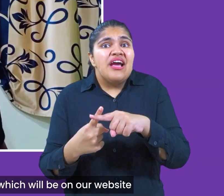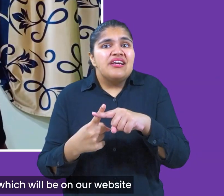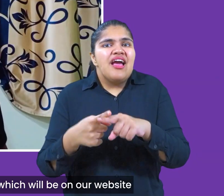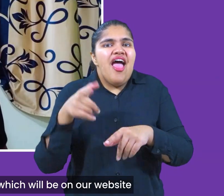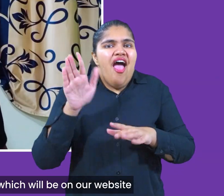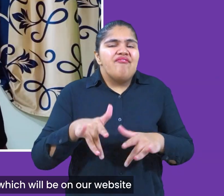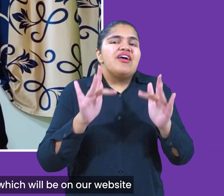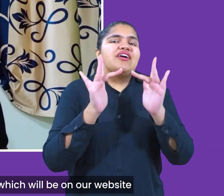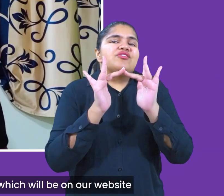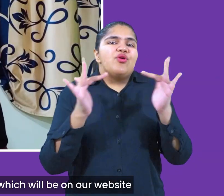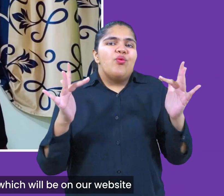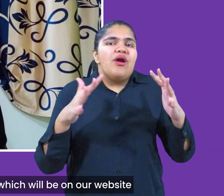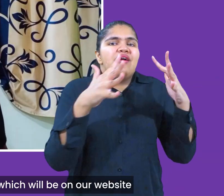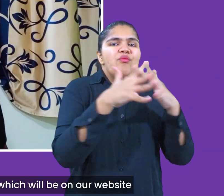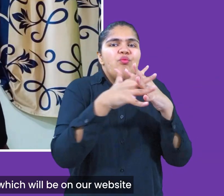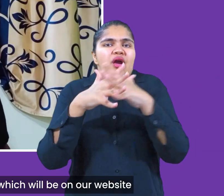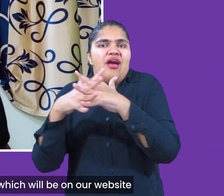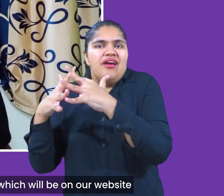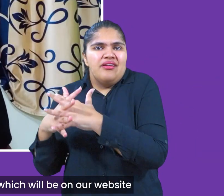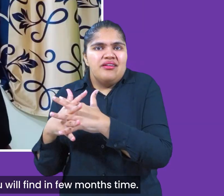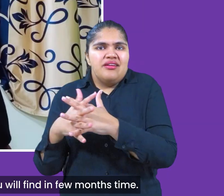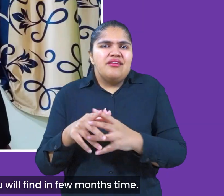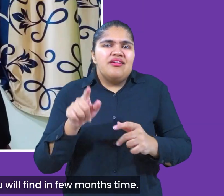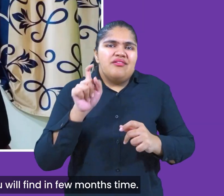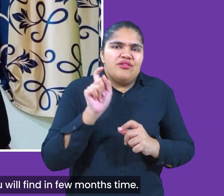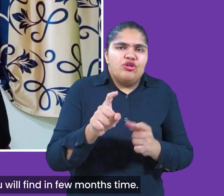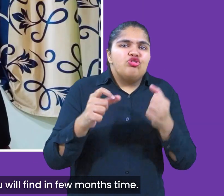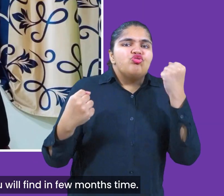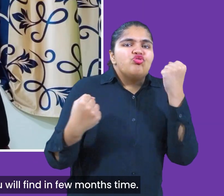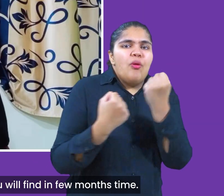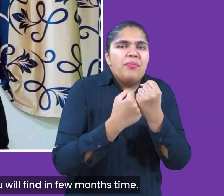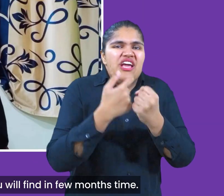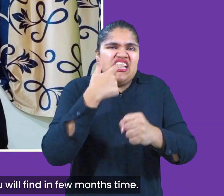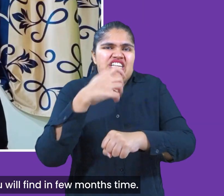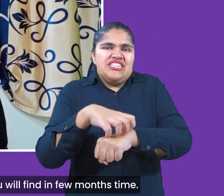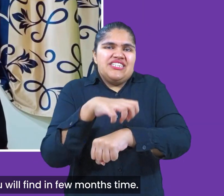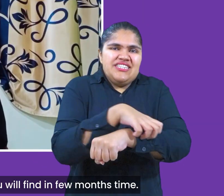writing some blogs also, which will be on our website, which is